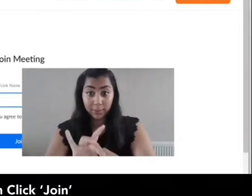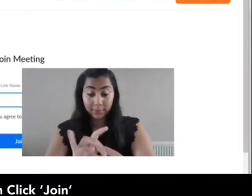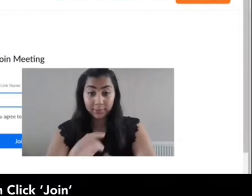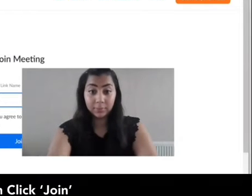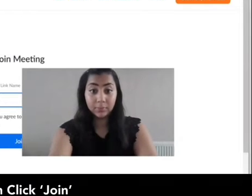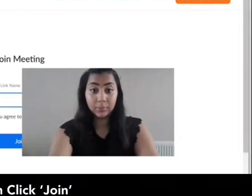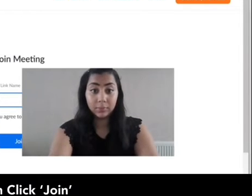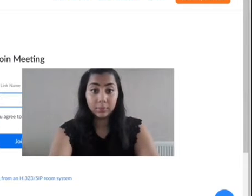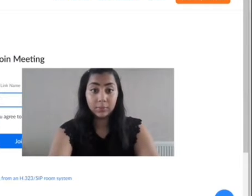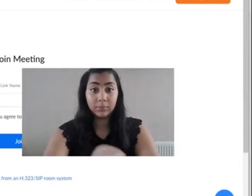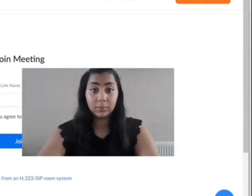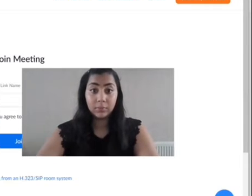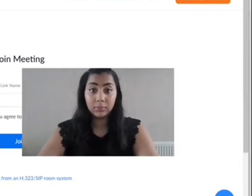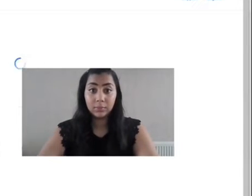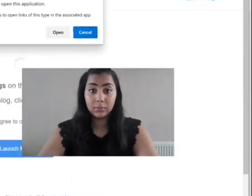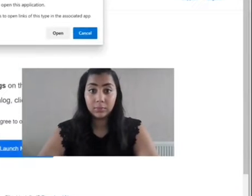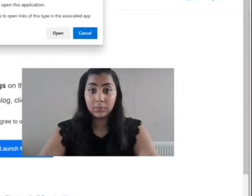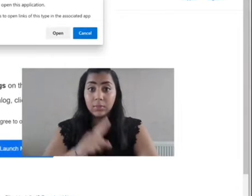click Join.